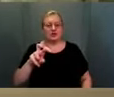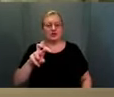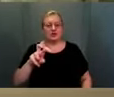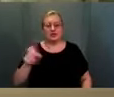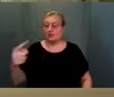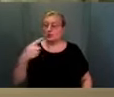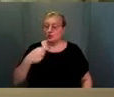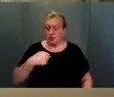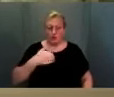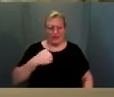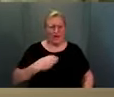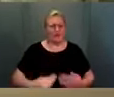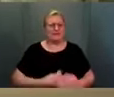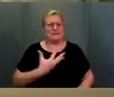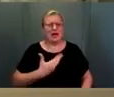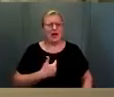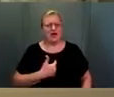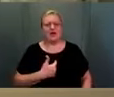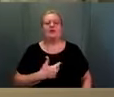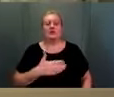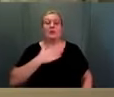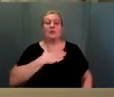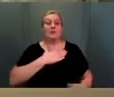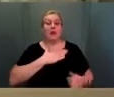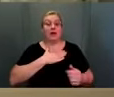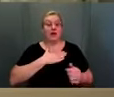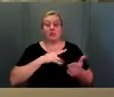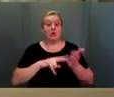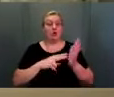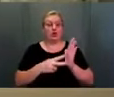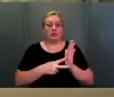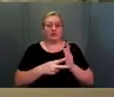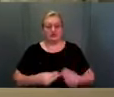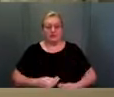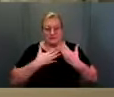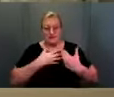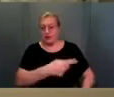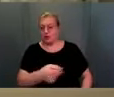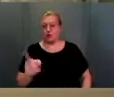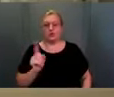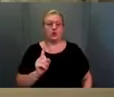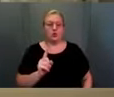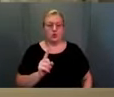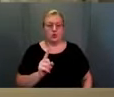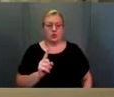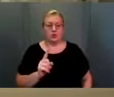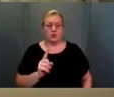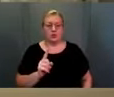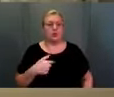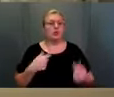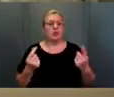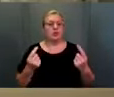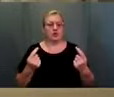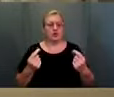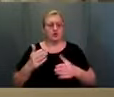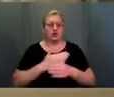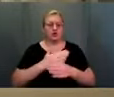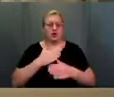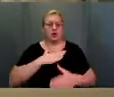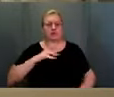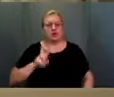inspired. So my purpose here today is to inspire. And I do so by sharing my journey. We sometimes